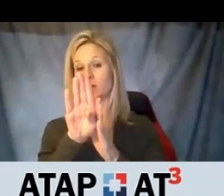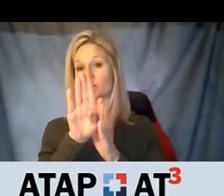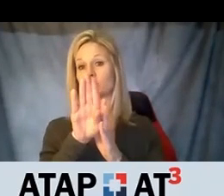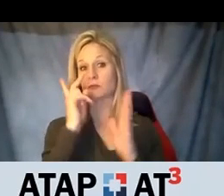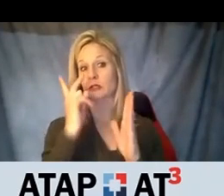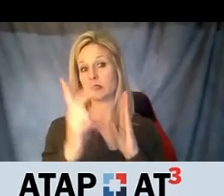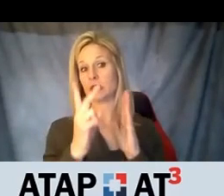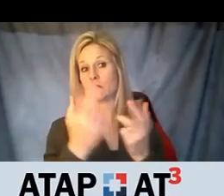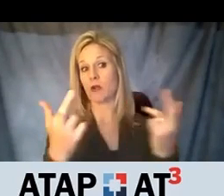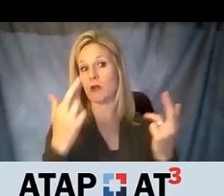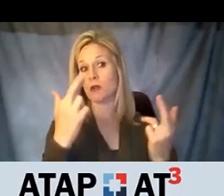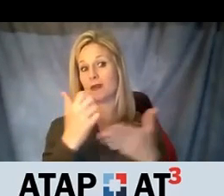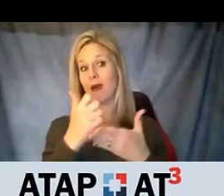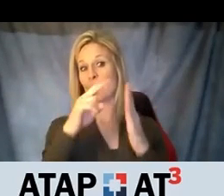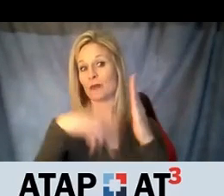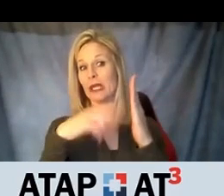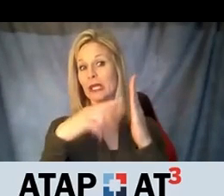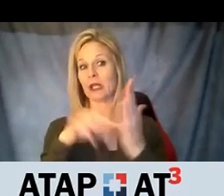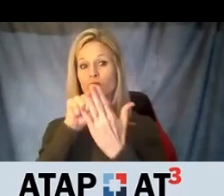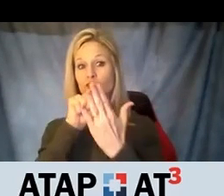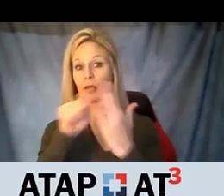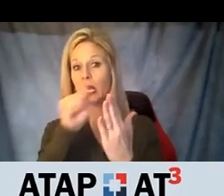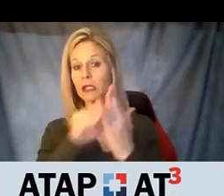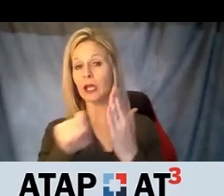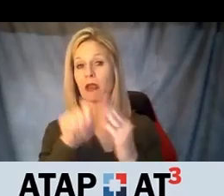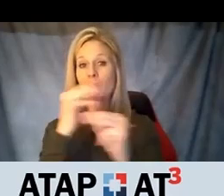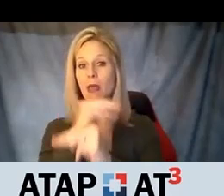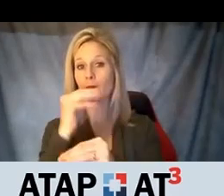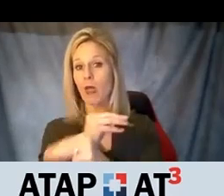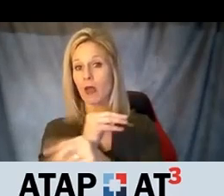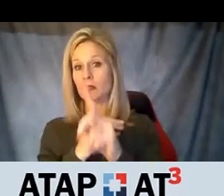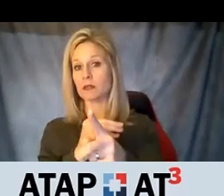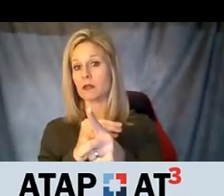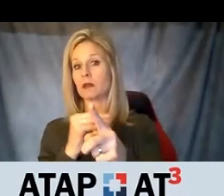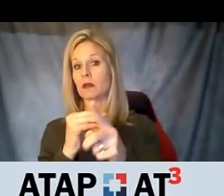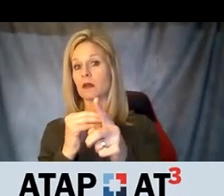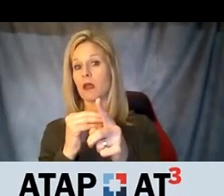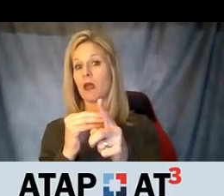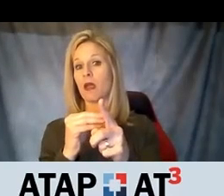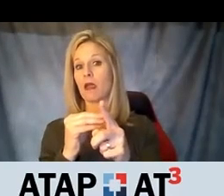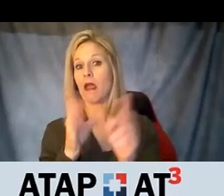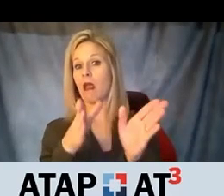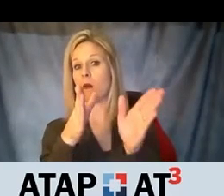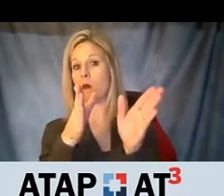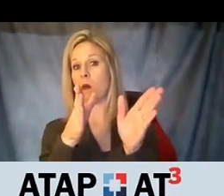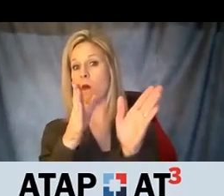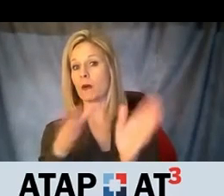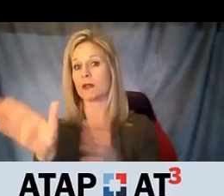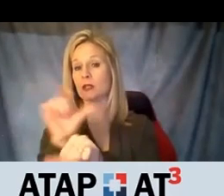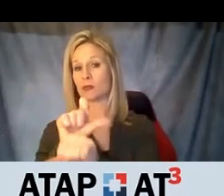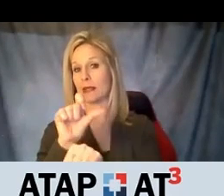for reading, writing, mathematics, as well as organizational